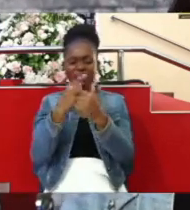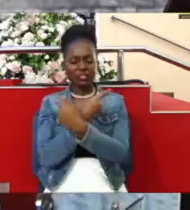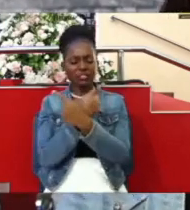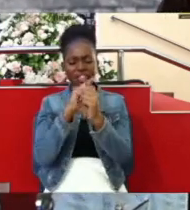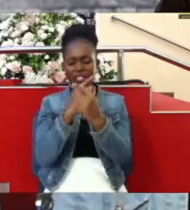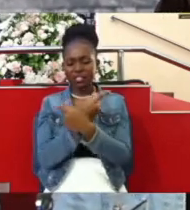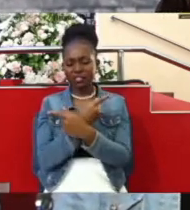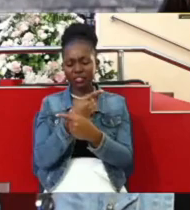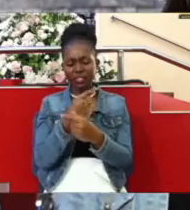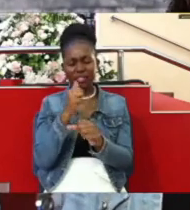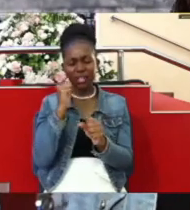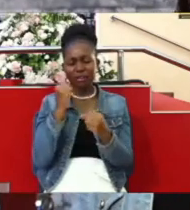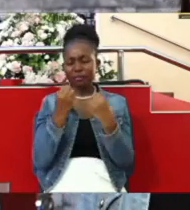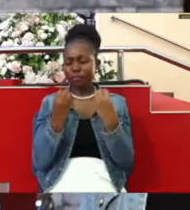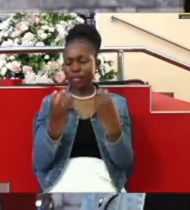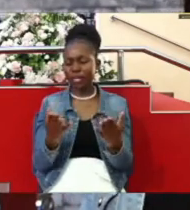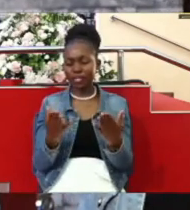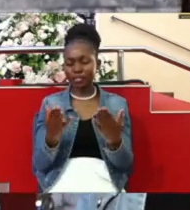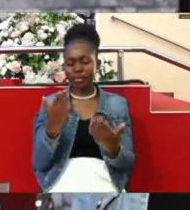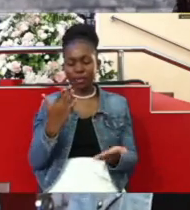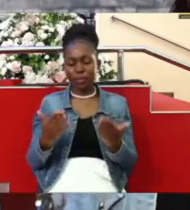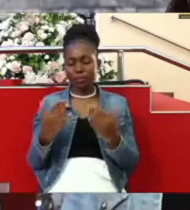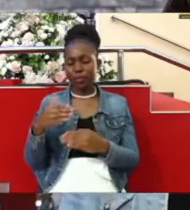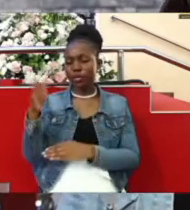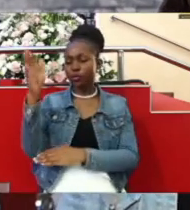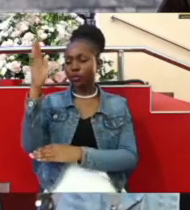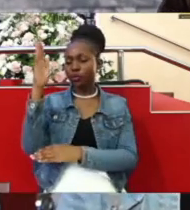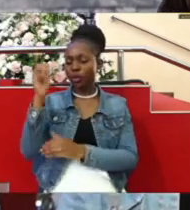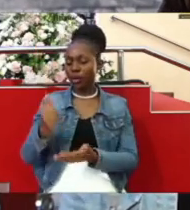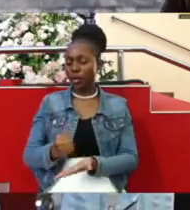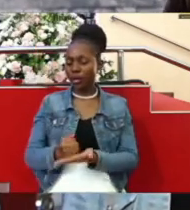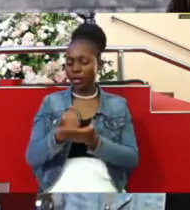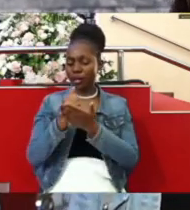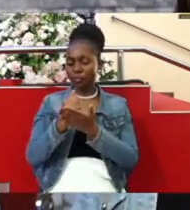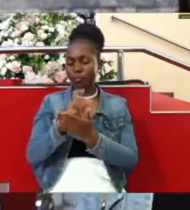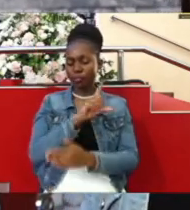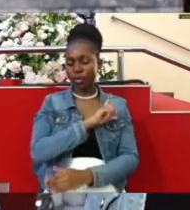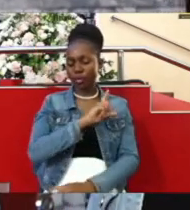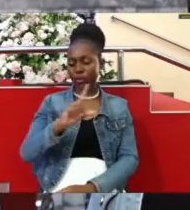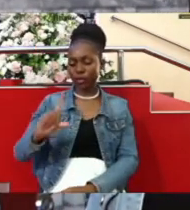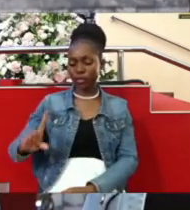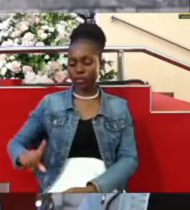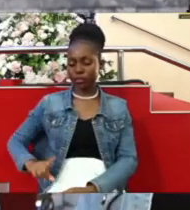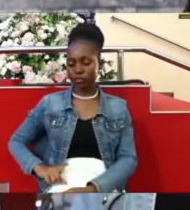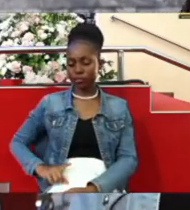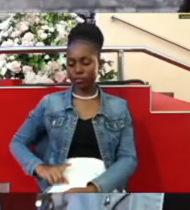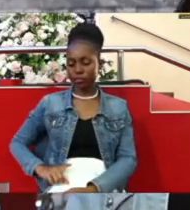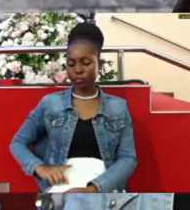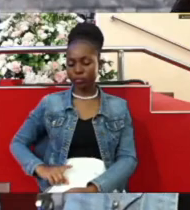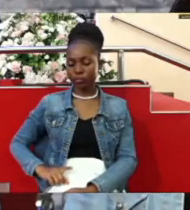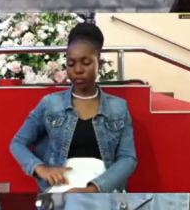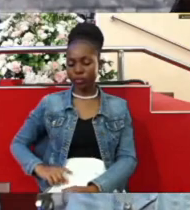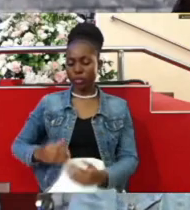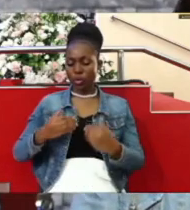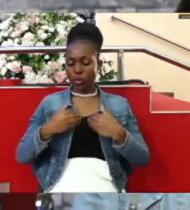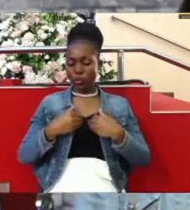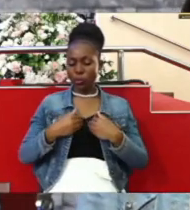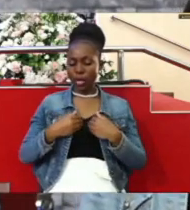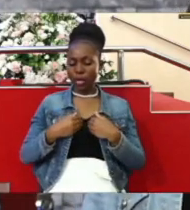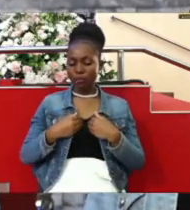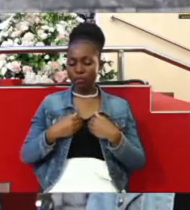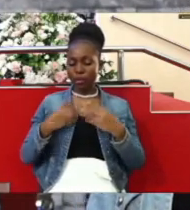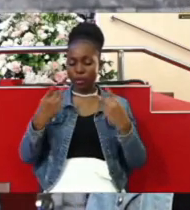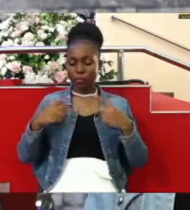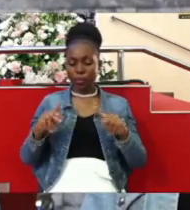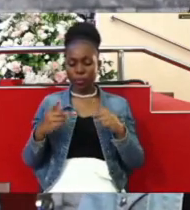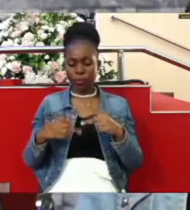vita vingi sana maishani. May you see them through, oh God. Ukamuonekanie Bwana. There is that person, dear Father, they are well